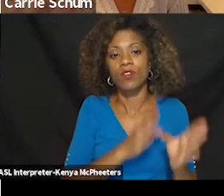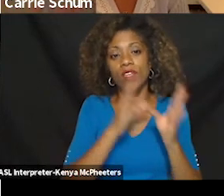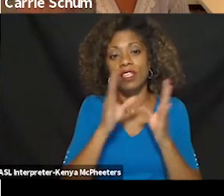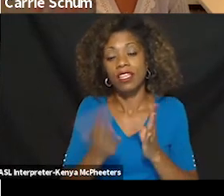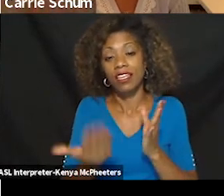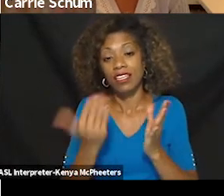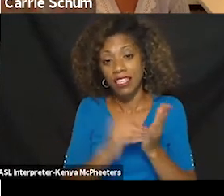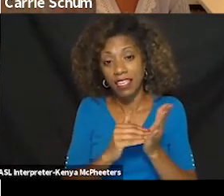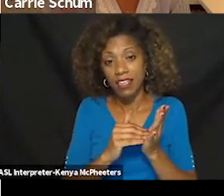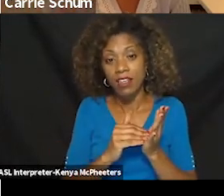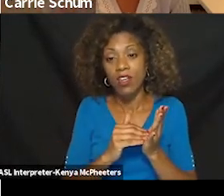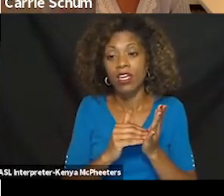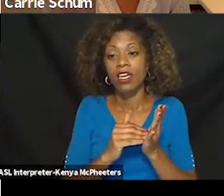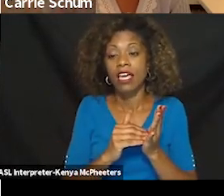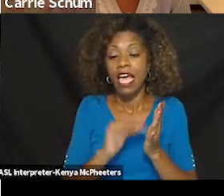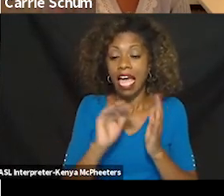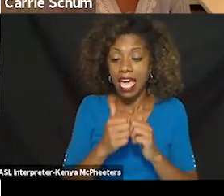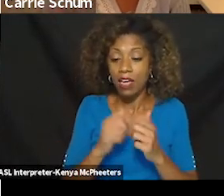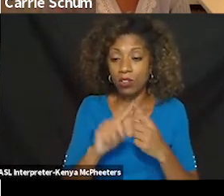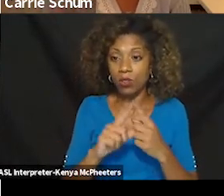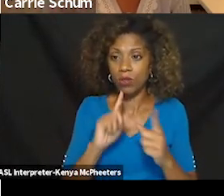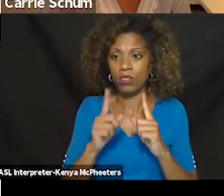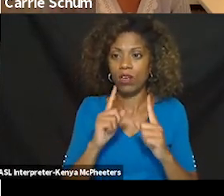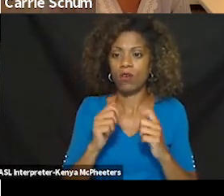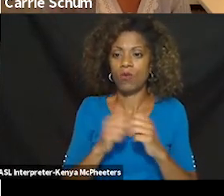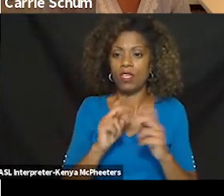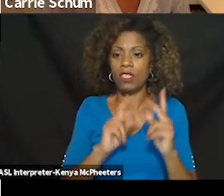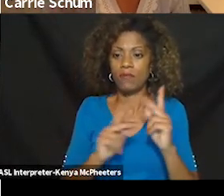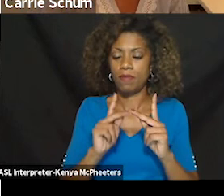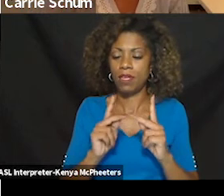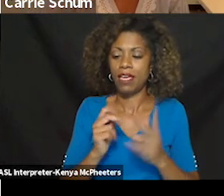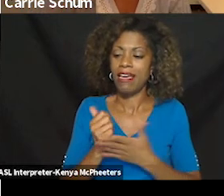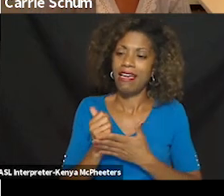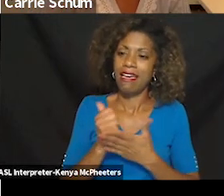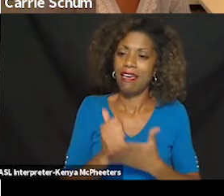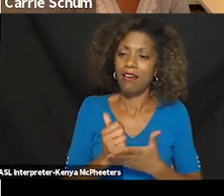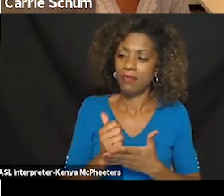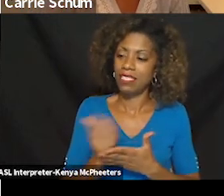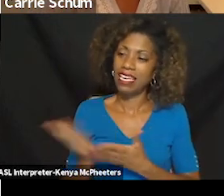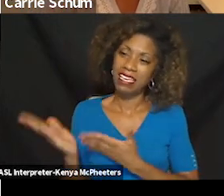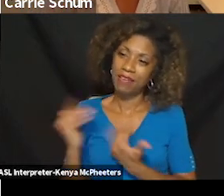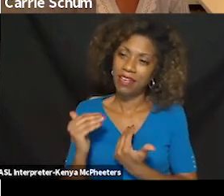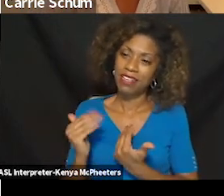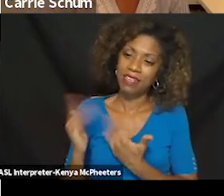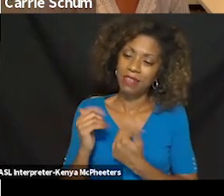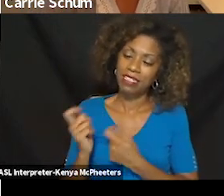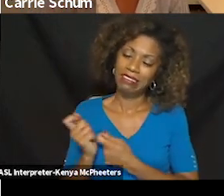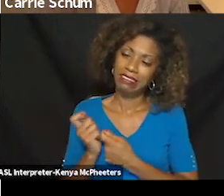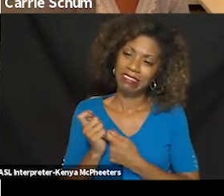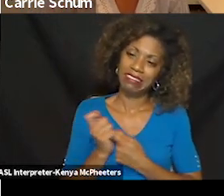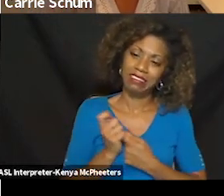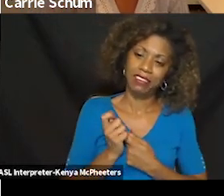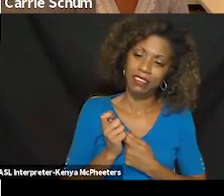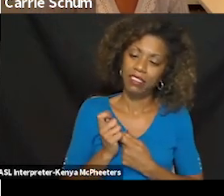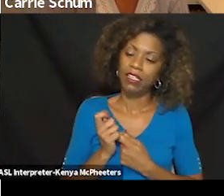again, about guidelines for how to talk to people, help them across the finish line. Most people were not and are not hard